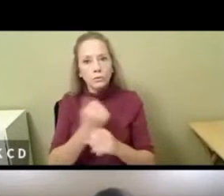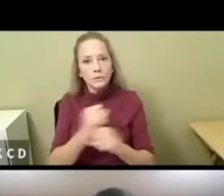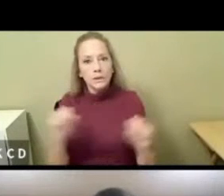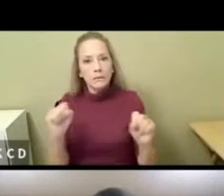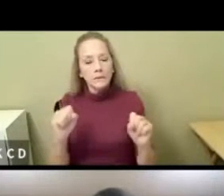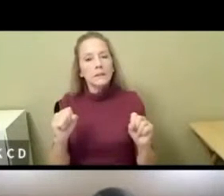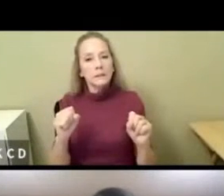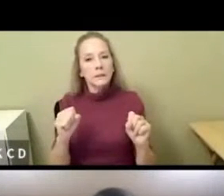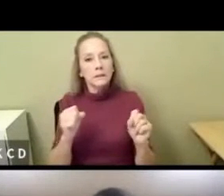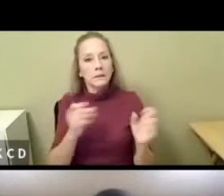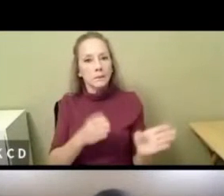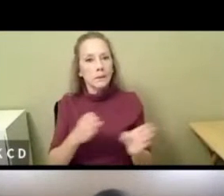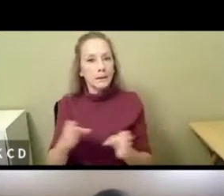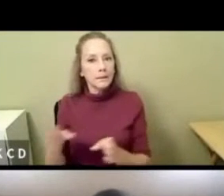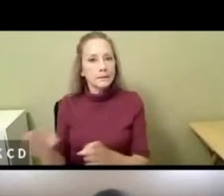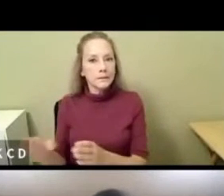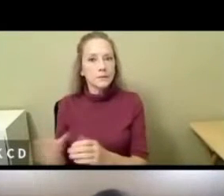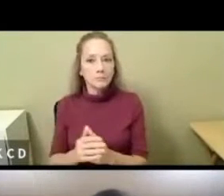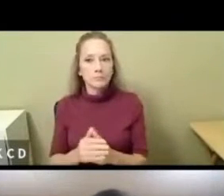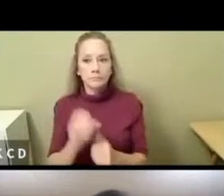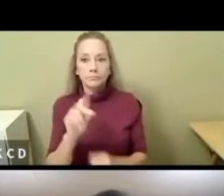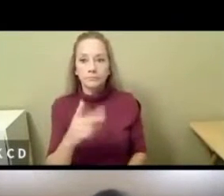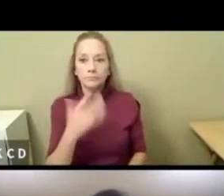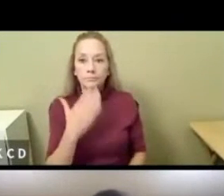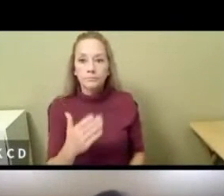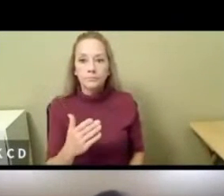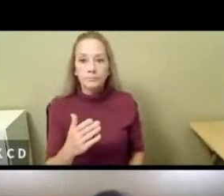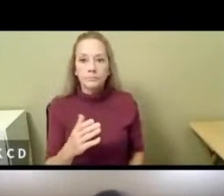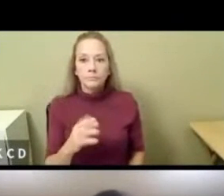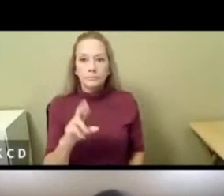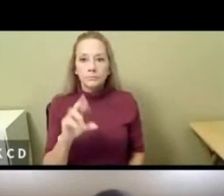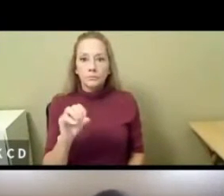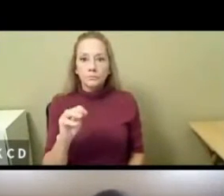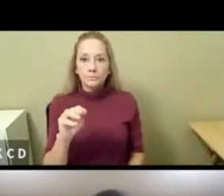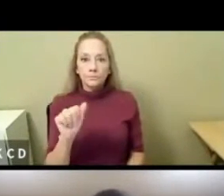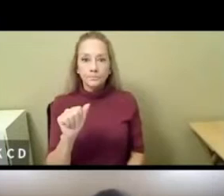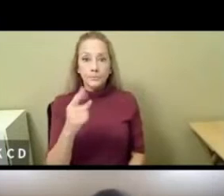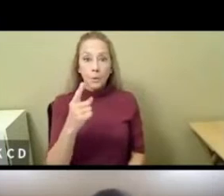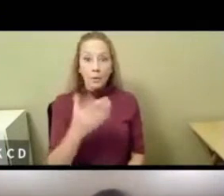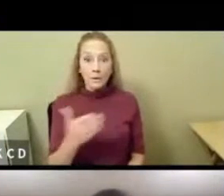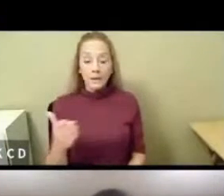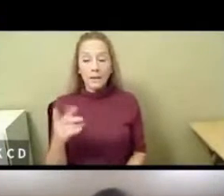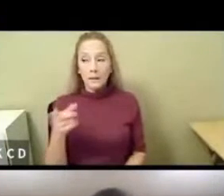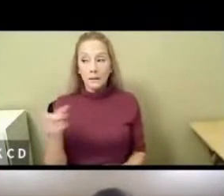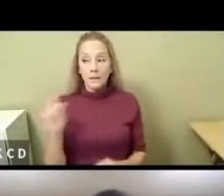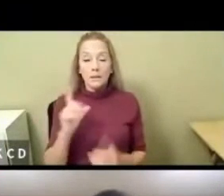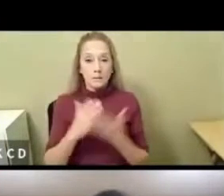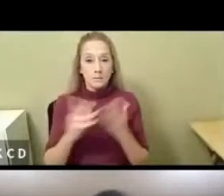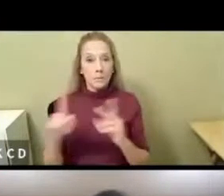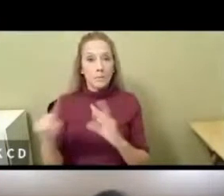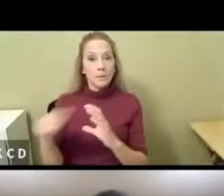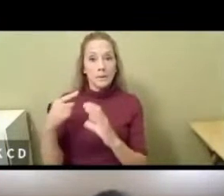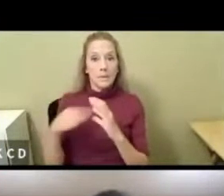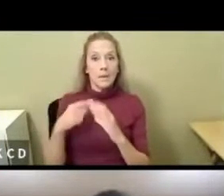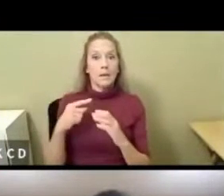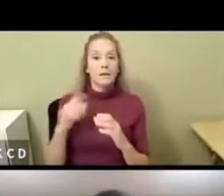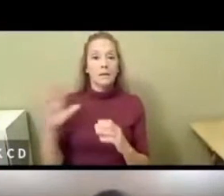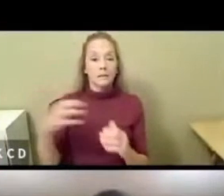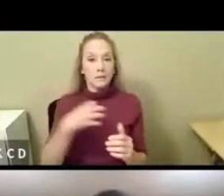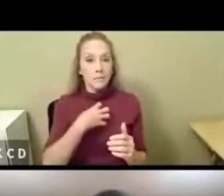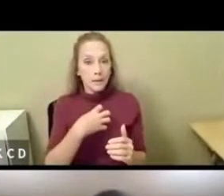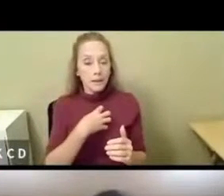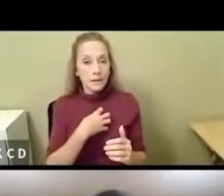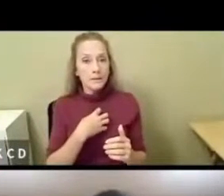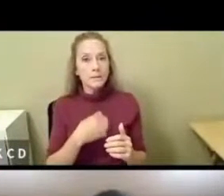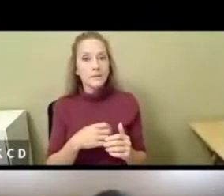Thank you, Ms. Roma. That was one of the things I wanted to bring up. Folks have been emailing us about their complaints. Really,